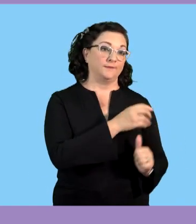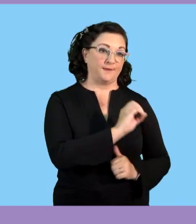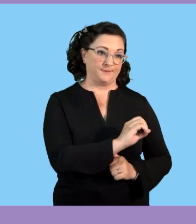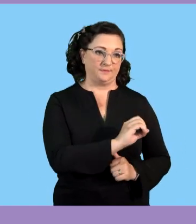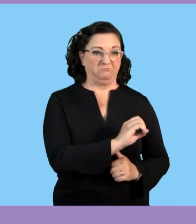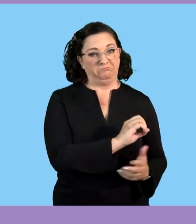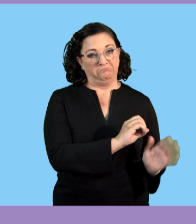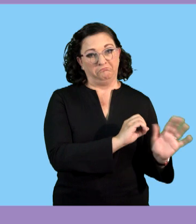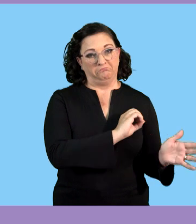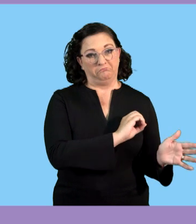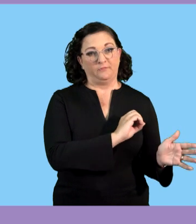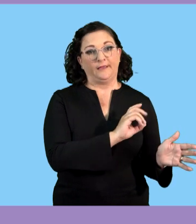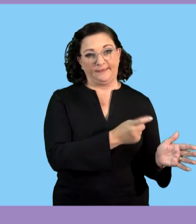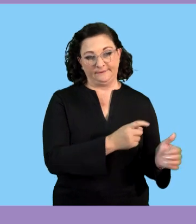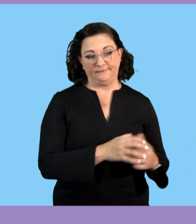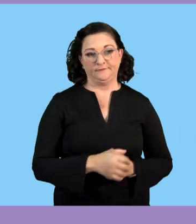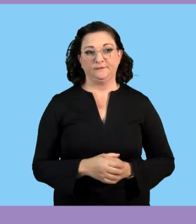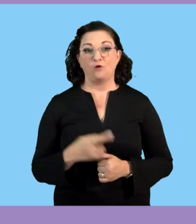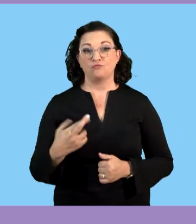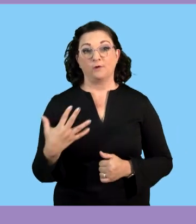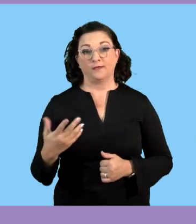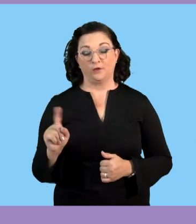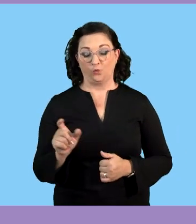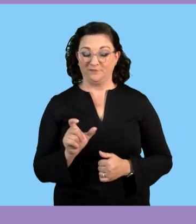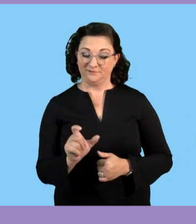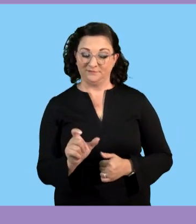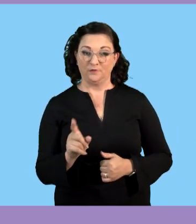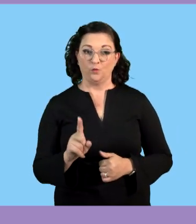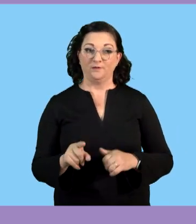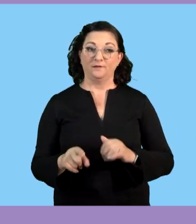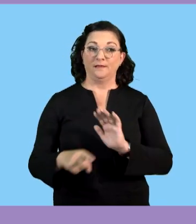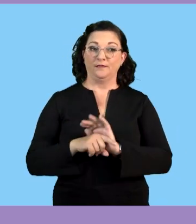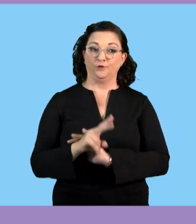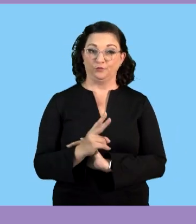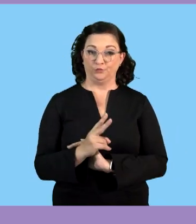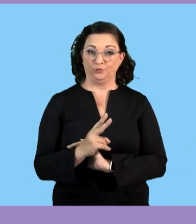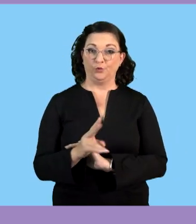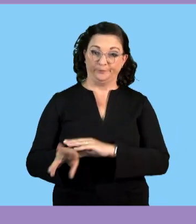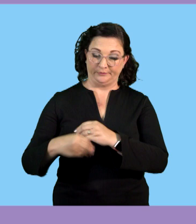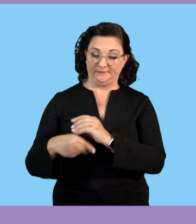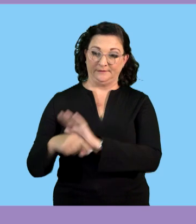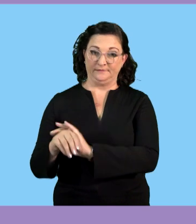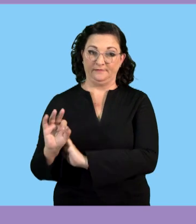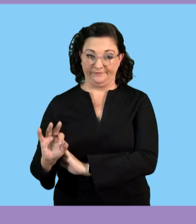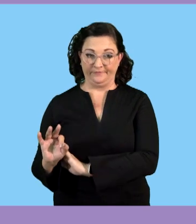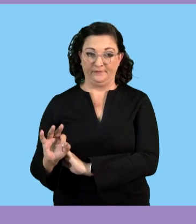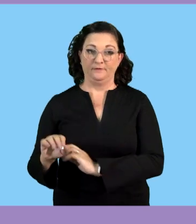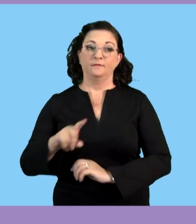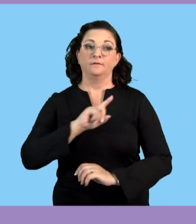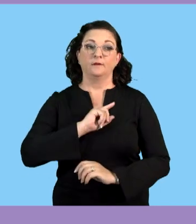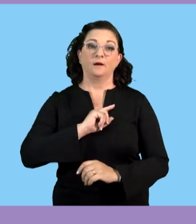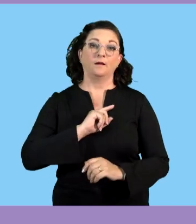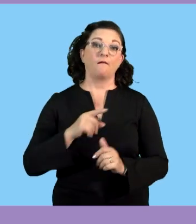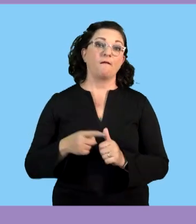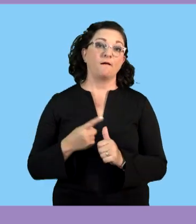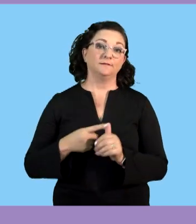on the left-hand side, we are just left with the x. And on the right-hand side, we have there a negative 2 plus a negative 3. That is going